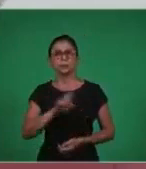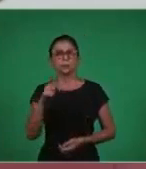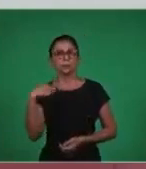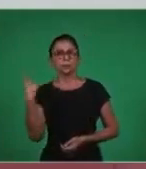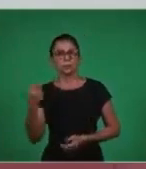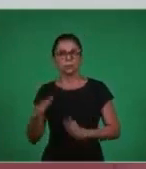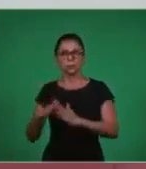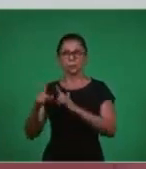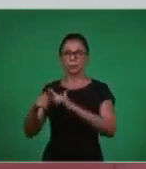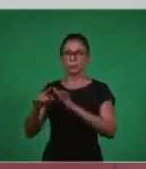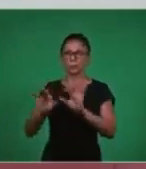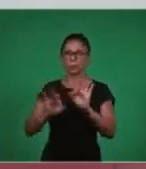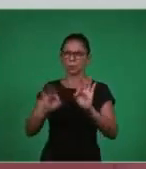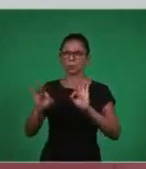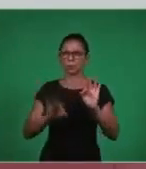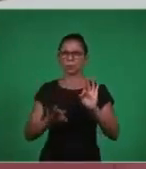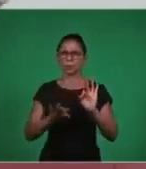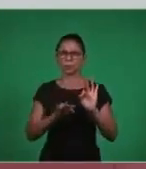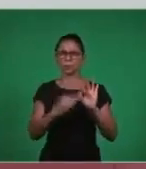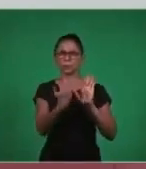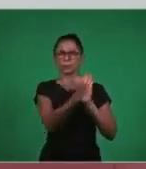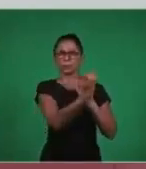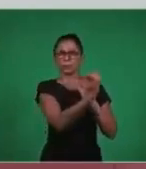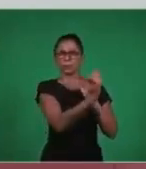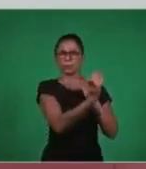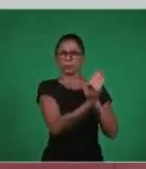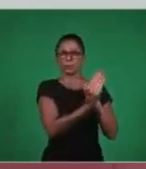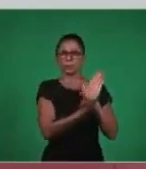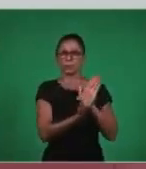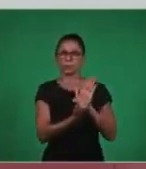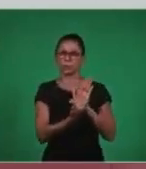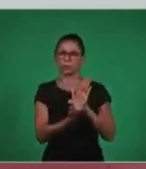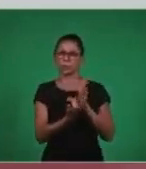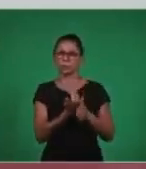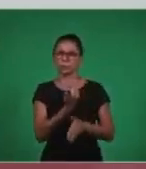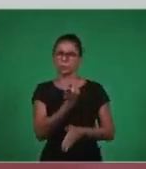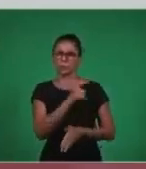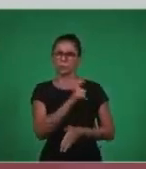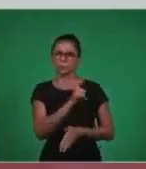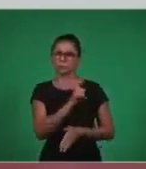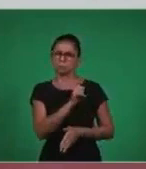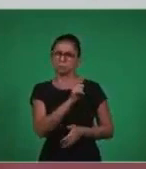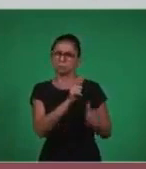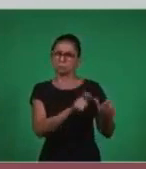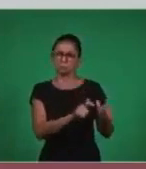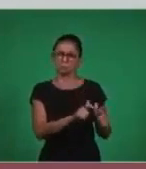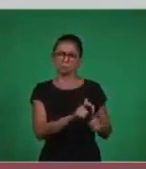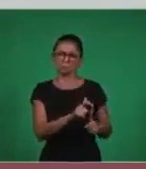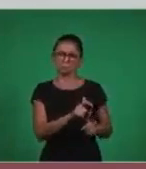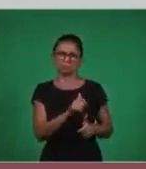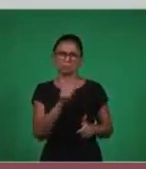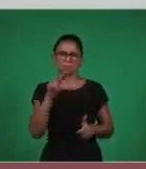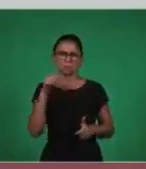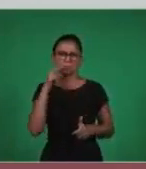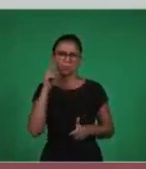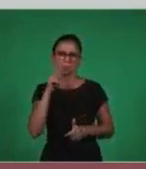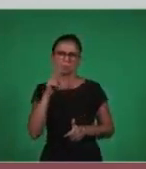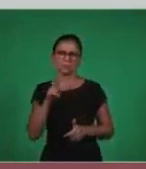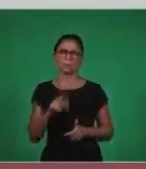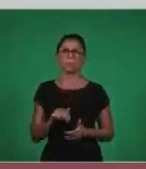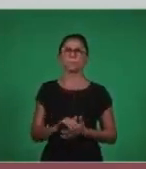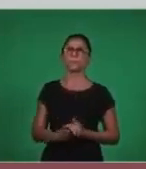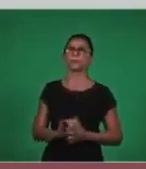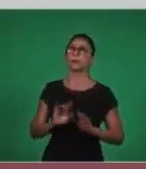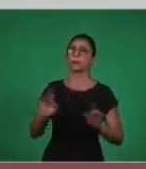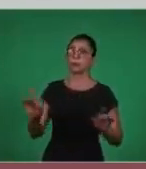have an organization as a church, something that no one else has. Why? Because we made a declaration to the entire world.